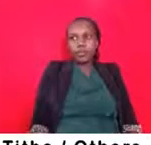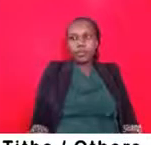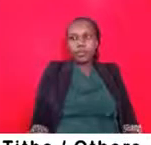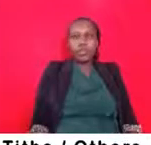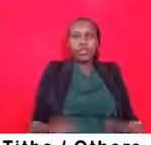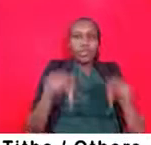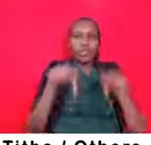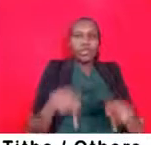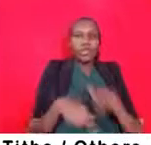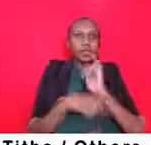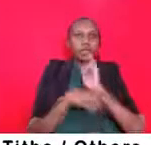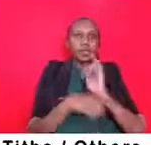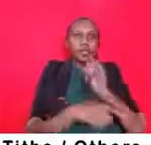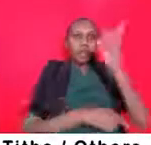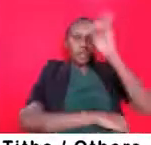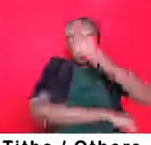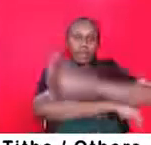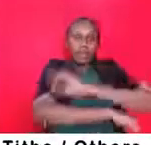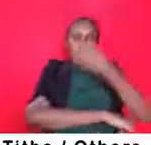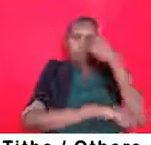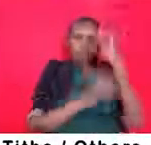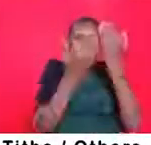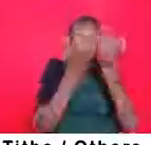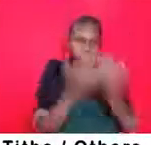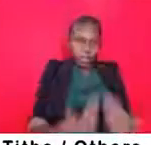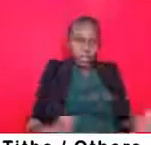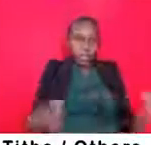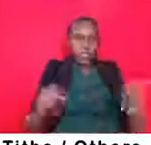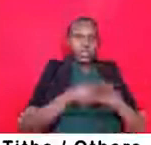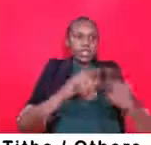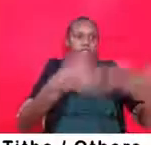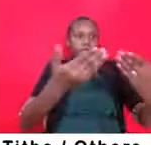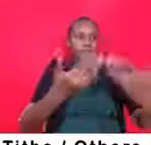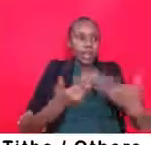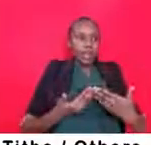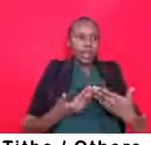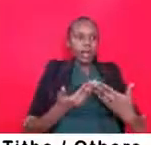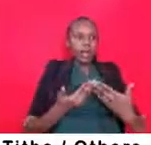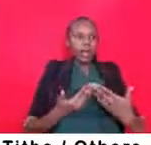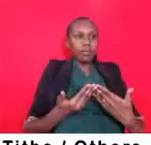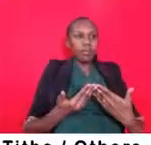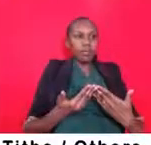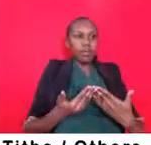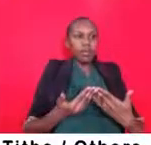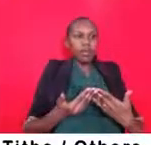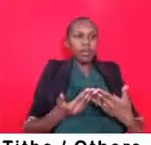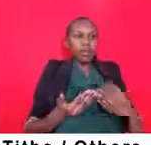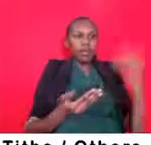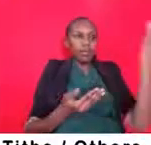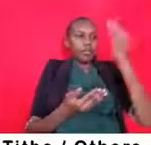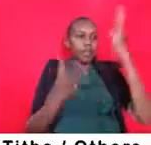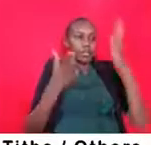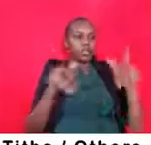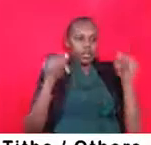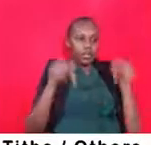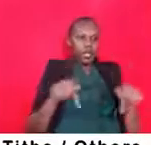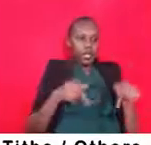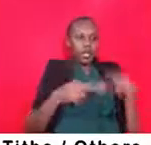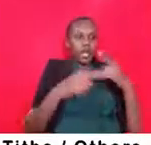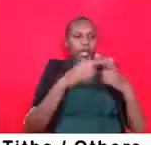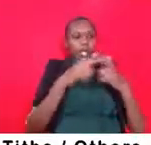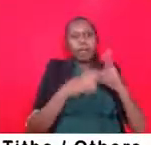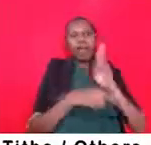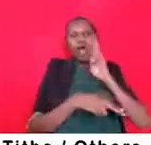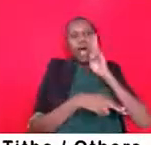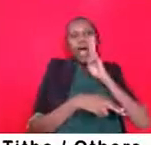Leo ni siku ya watoto na tunakaribisha mnenaji wa siku ya leo anaitwa